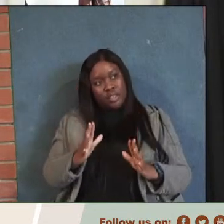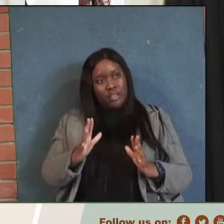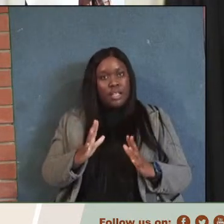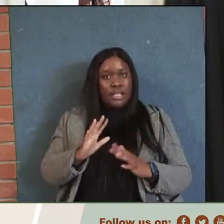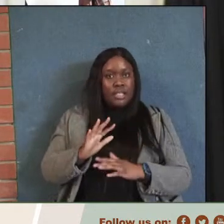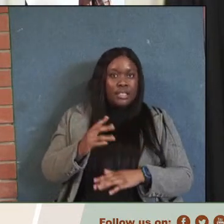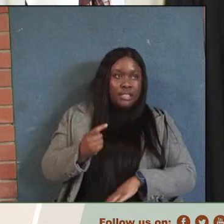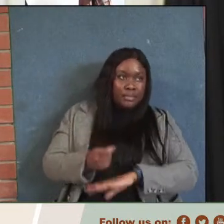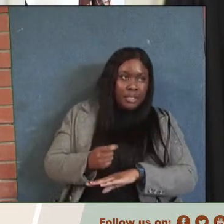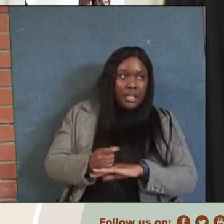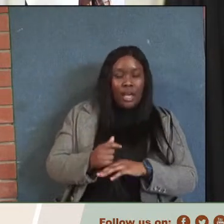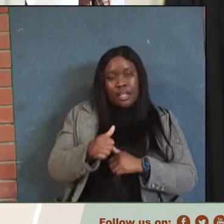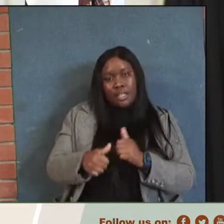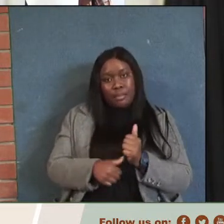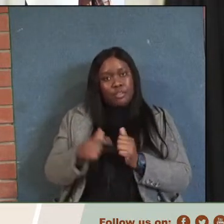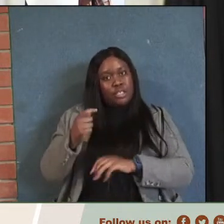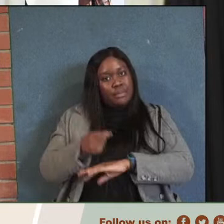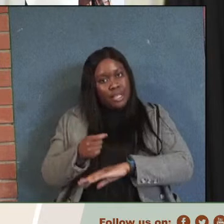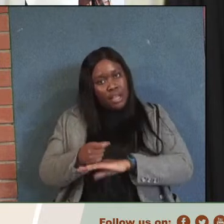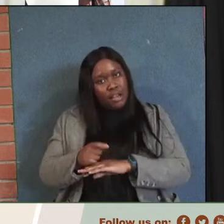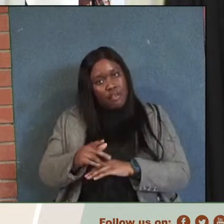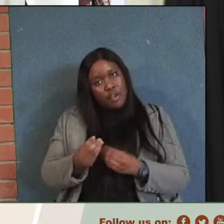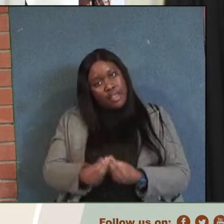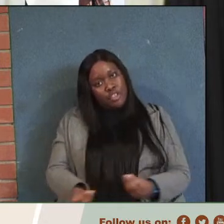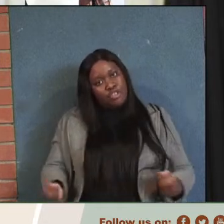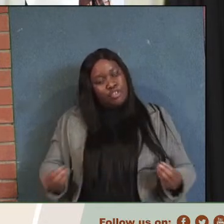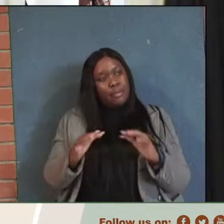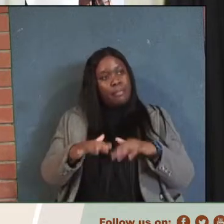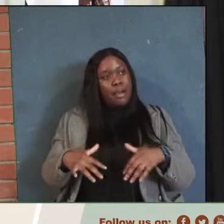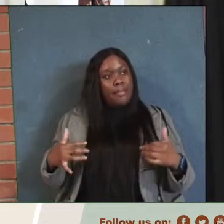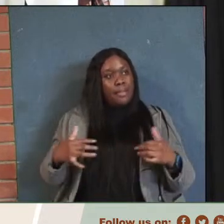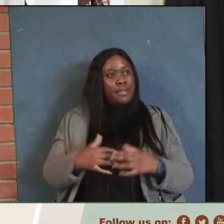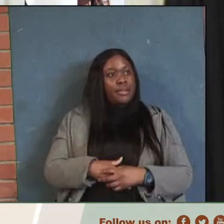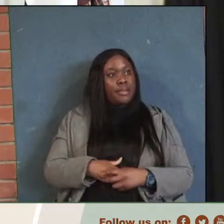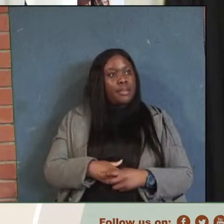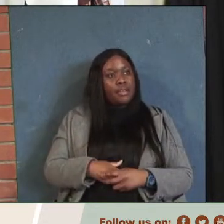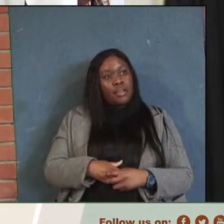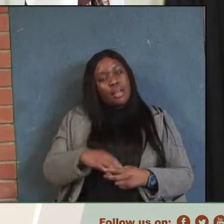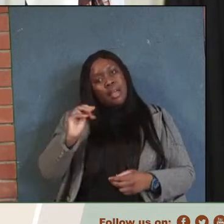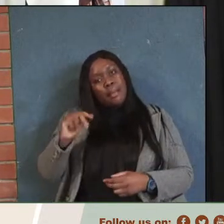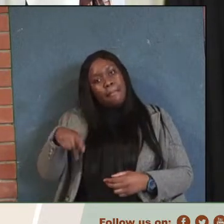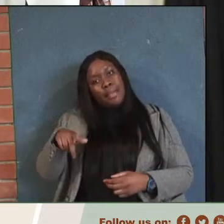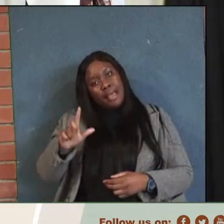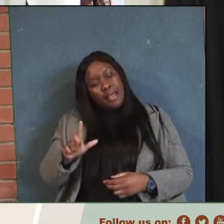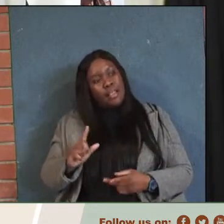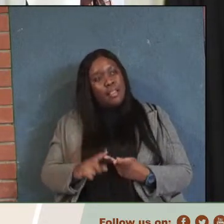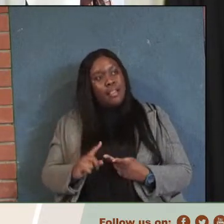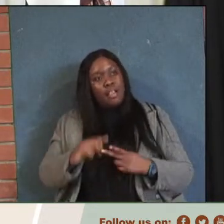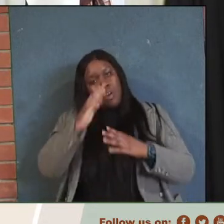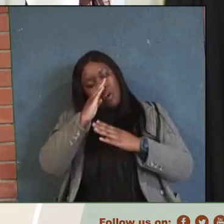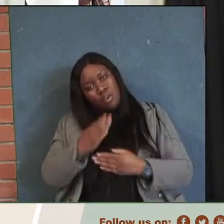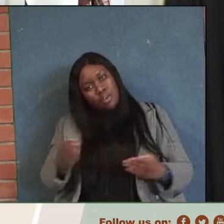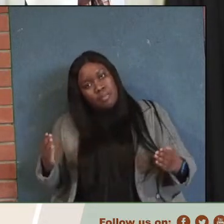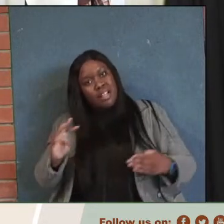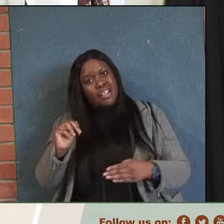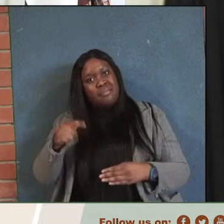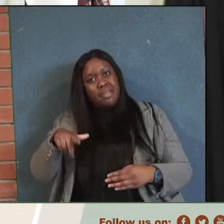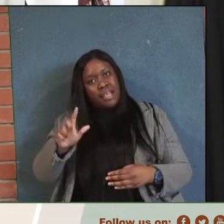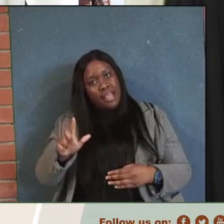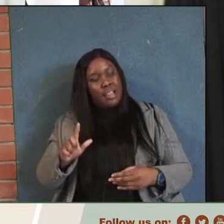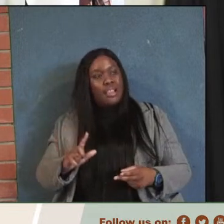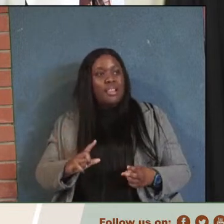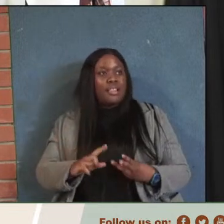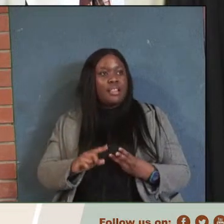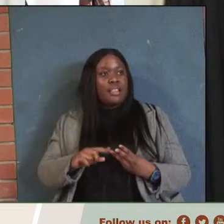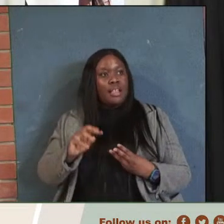of Children's Parliament, all the MPLs, Honorable MPLs, MECs, distinguished guests